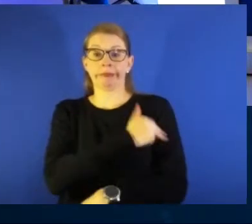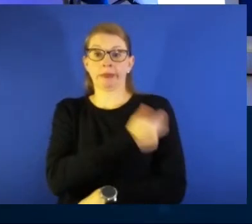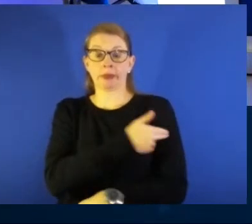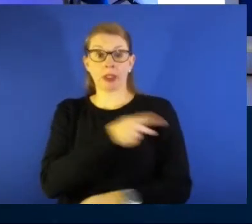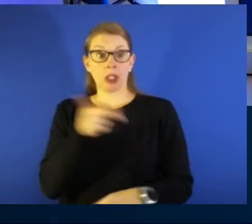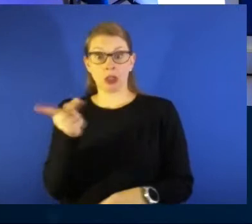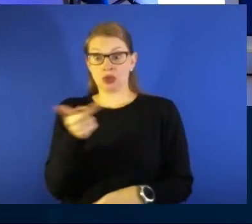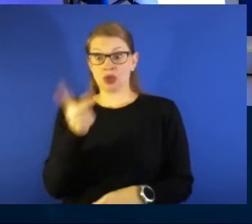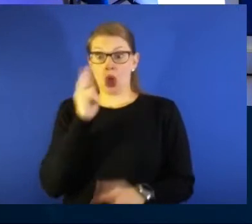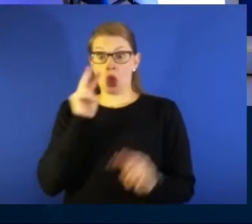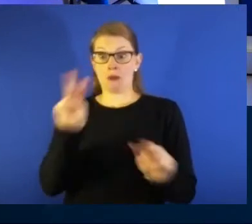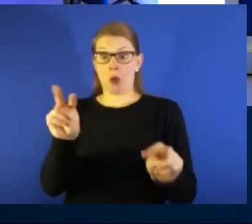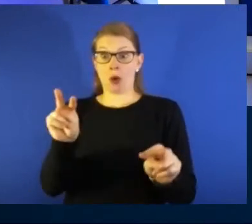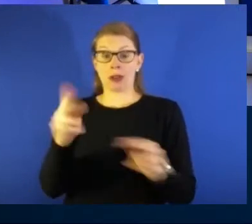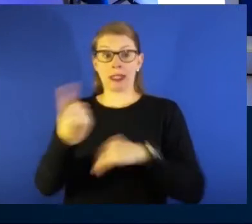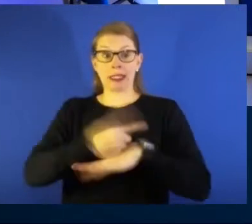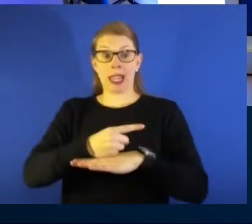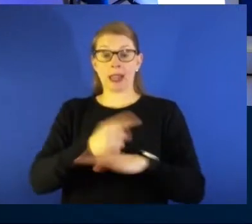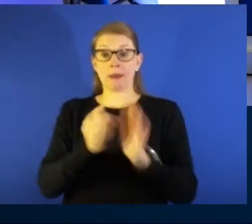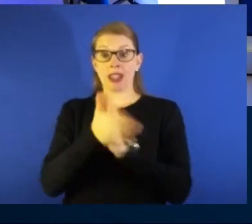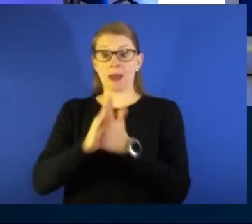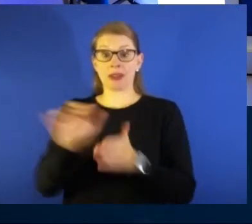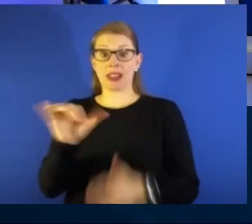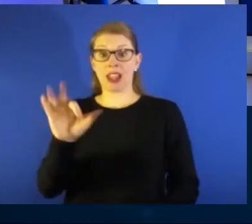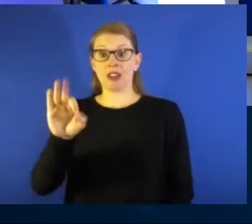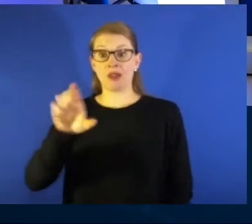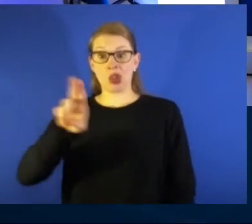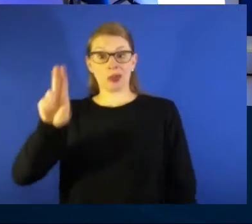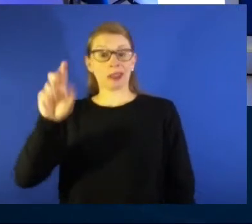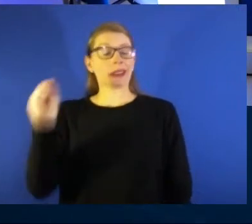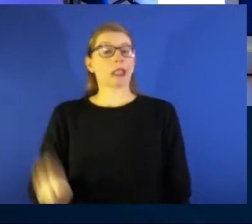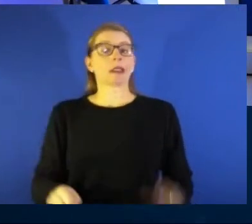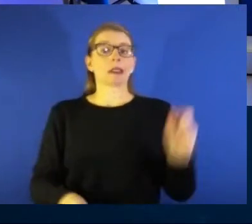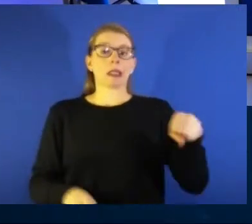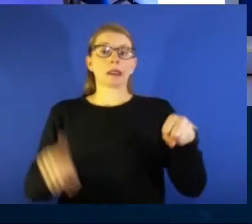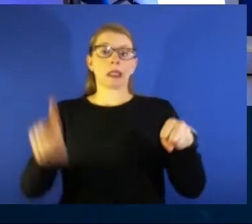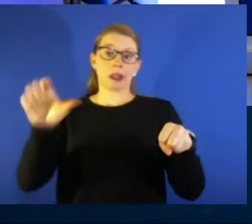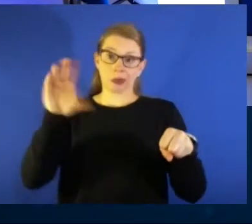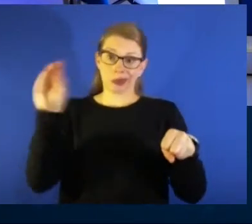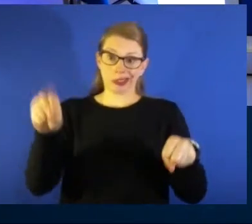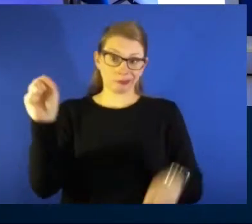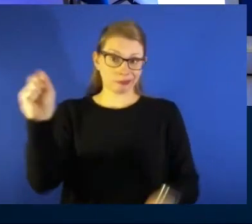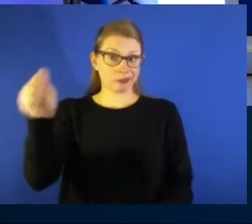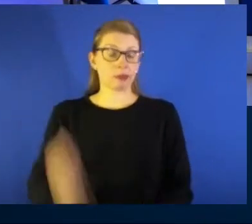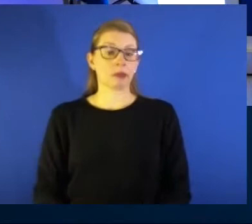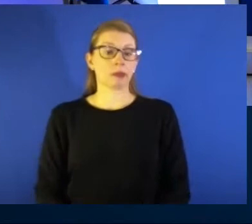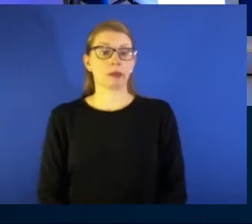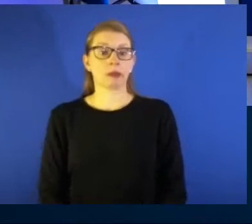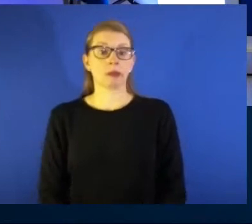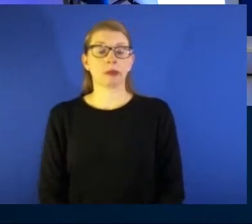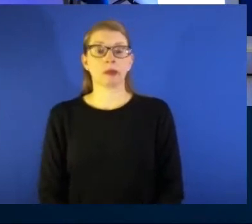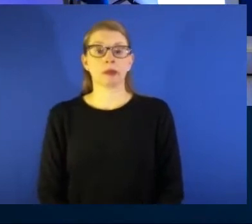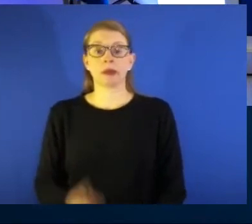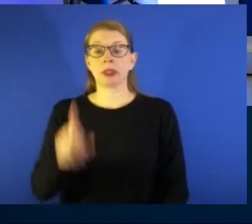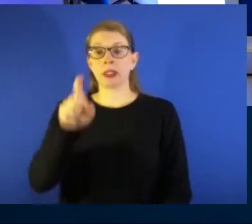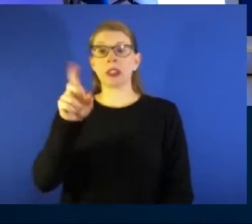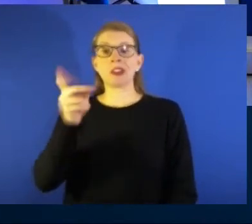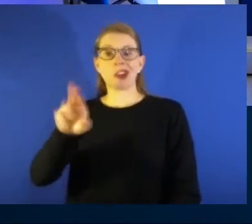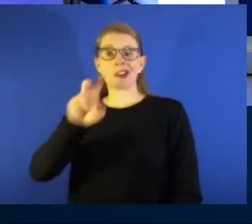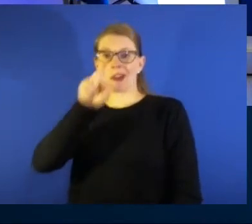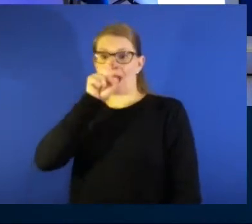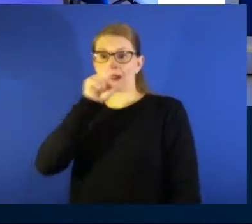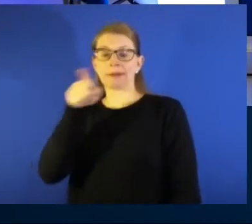like a flu. Oh, man. Yeah. Absolutely. Yes, 100%. You know, and Dr. Hawkinson makes a phenomenal point.